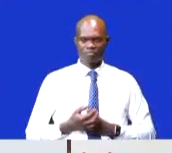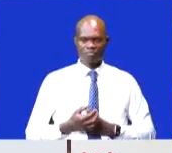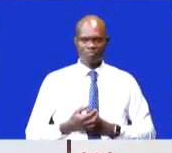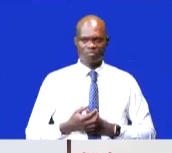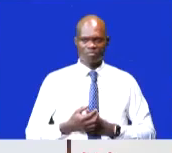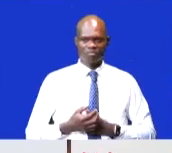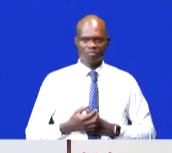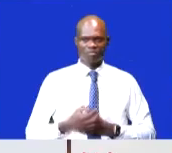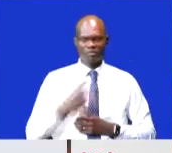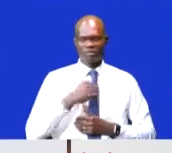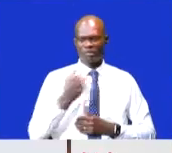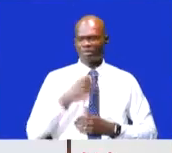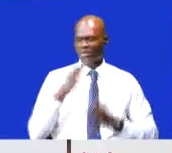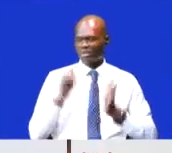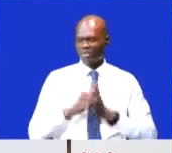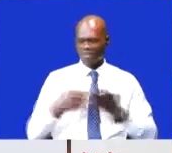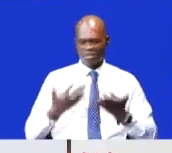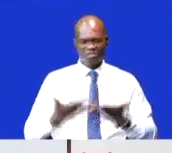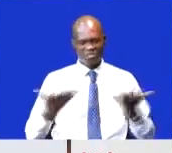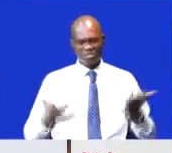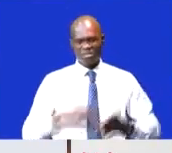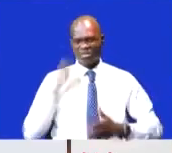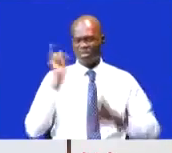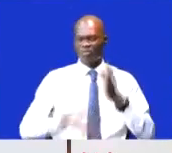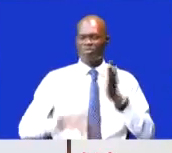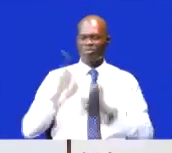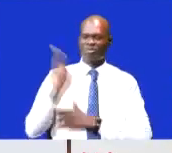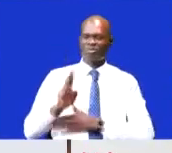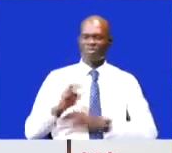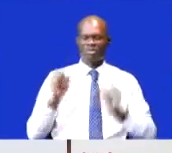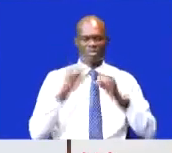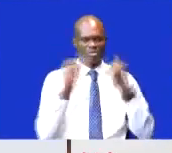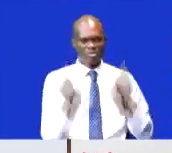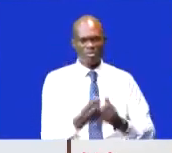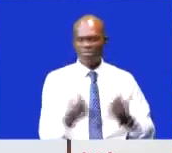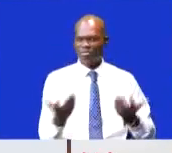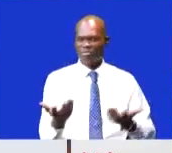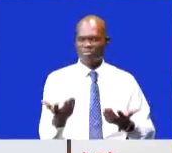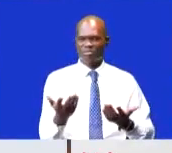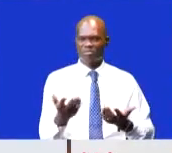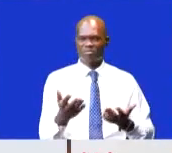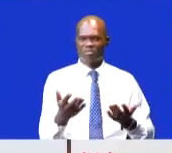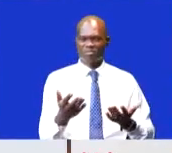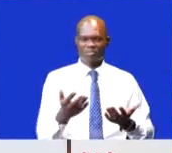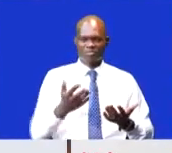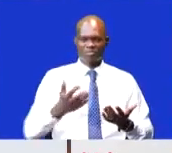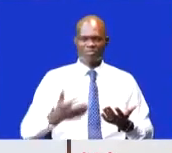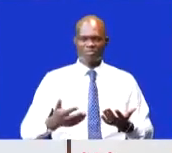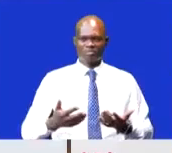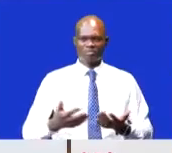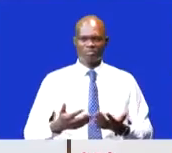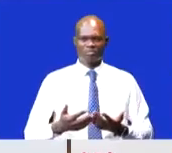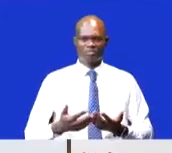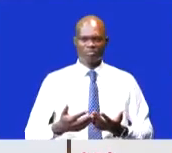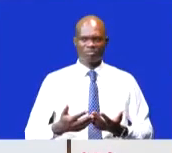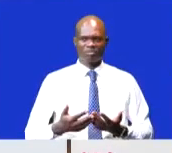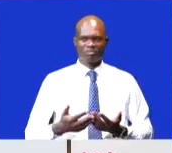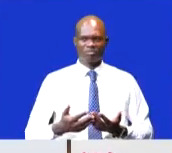ndogo ndogo ati nimetolewa WhatsApp group. Sijui siambiwi nini. At that level,